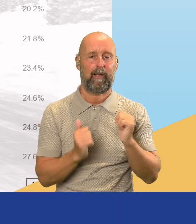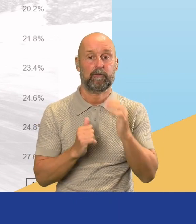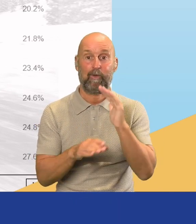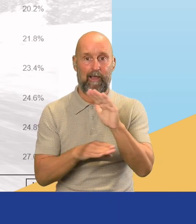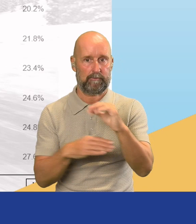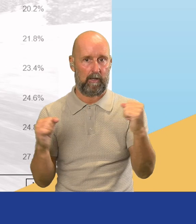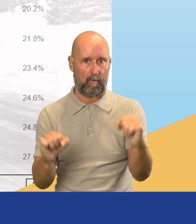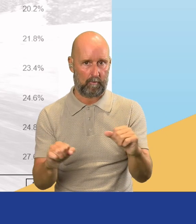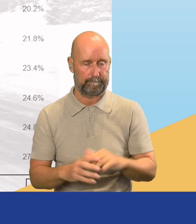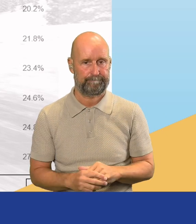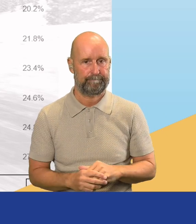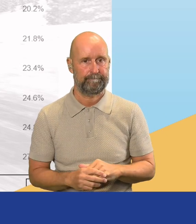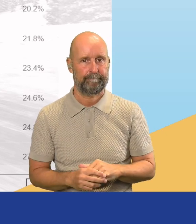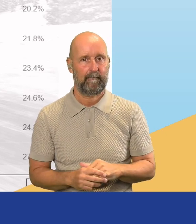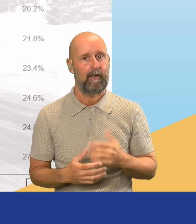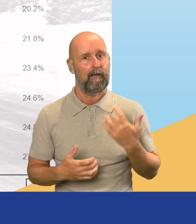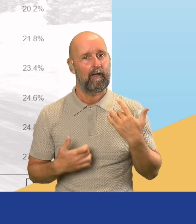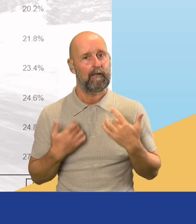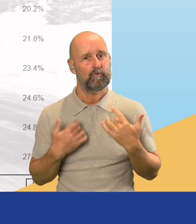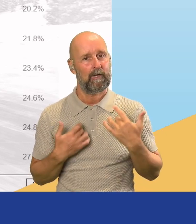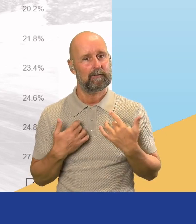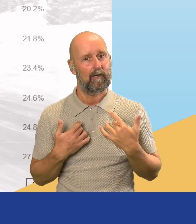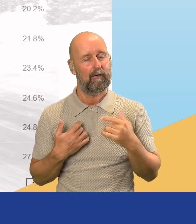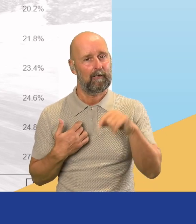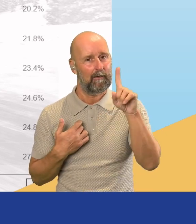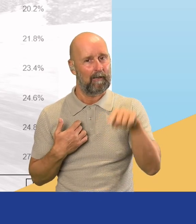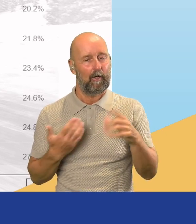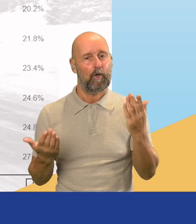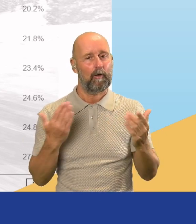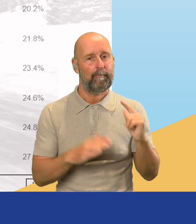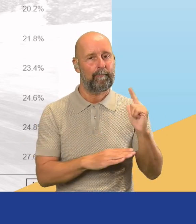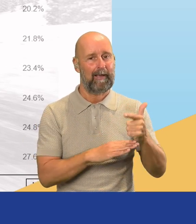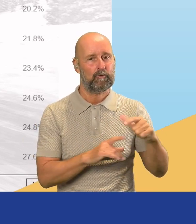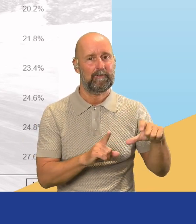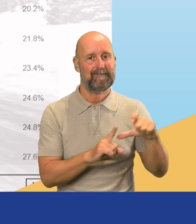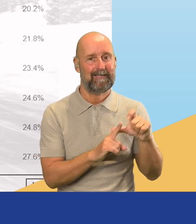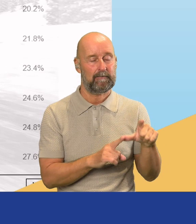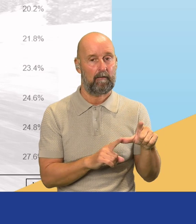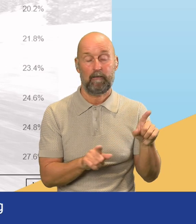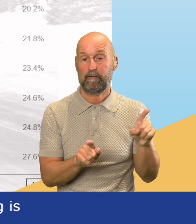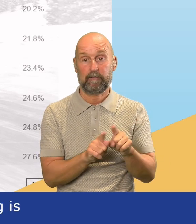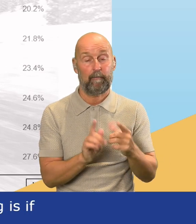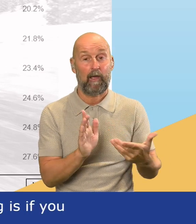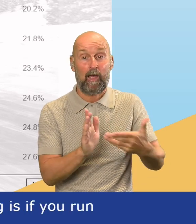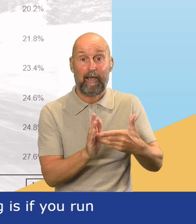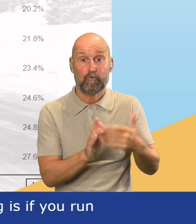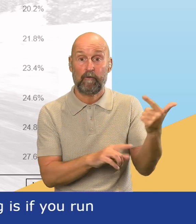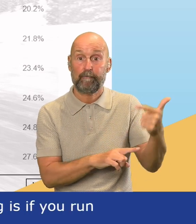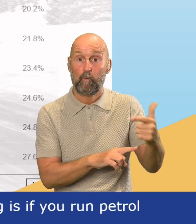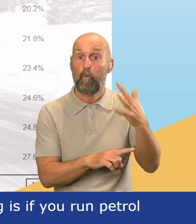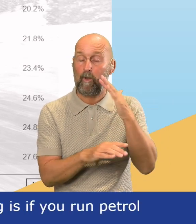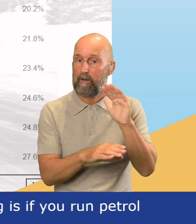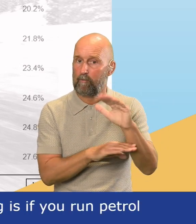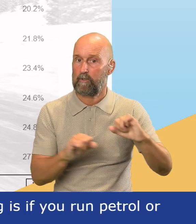climate. What's interesting, though, about this is if you run a petrol or diesel car, that too uses more fuel in cold